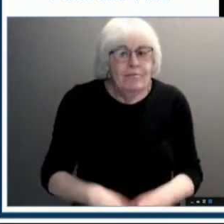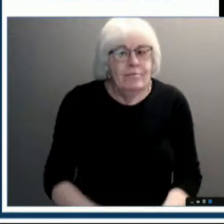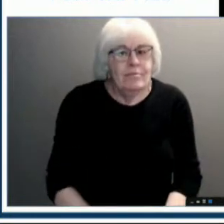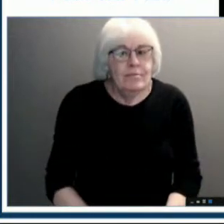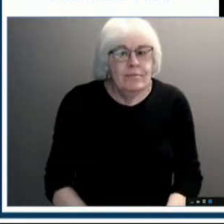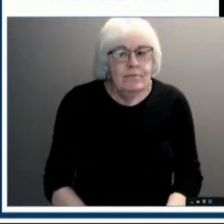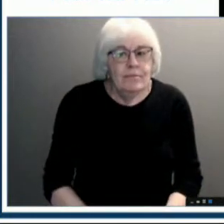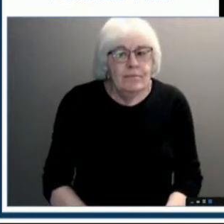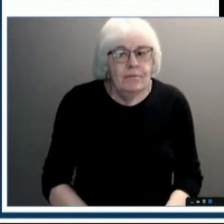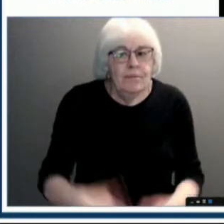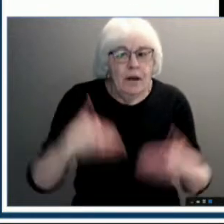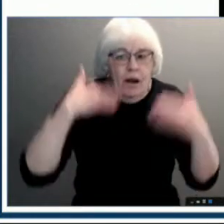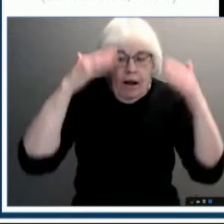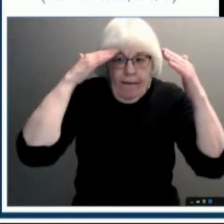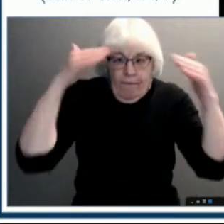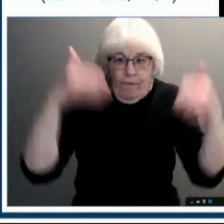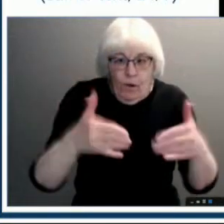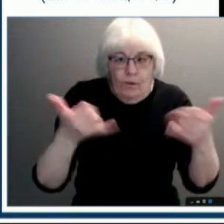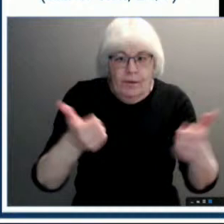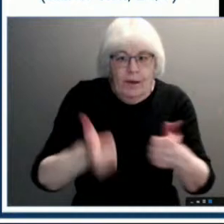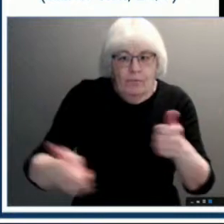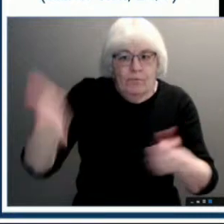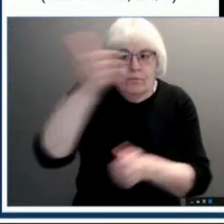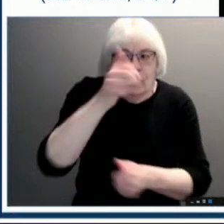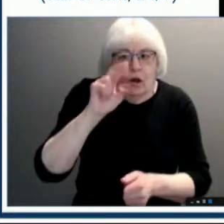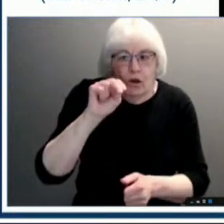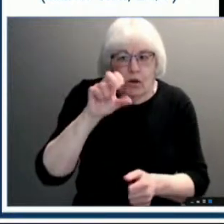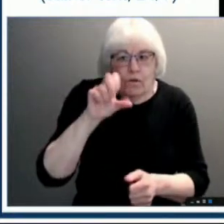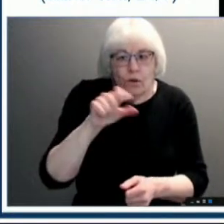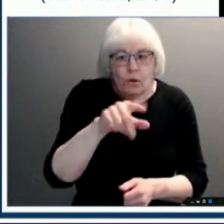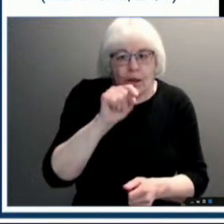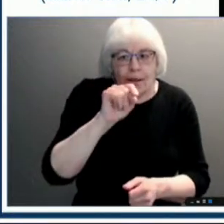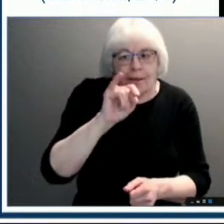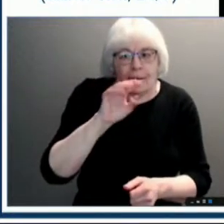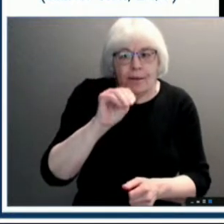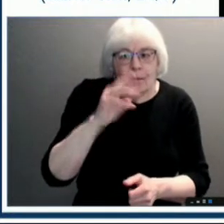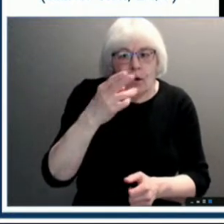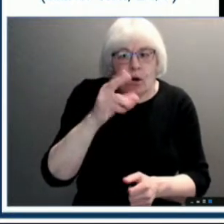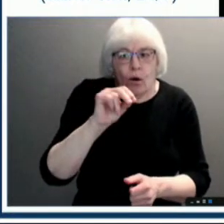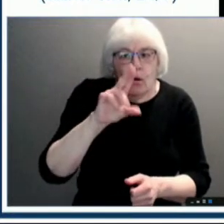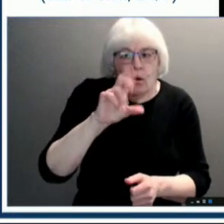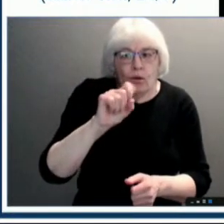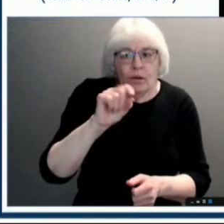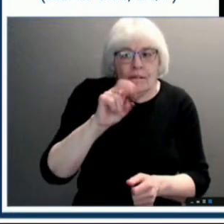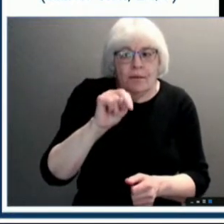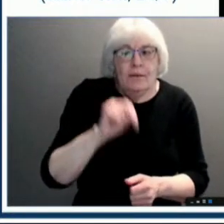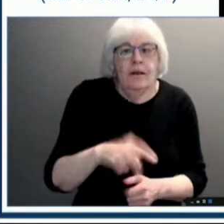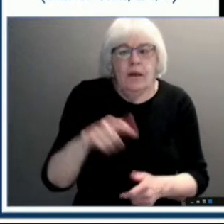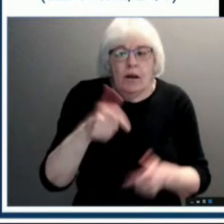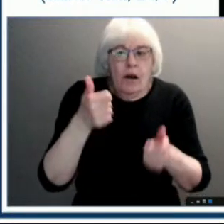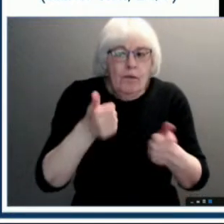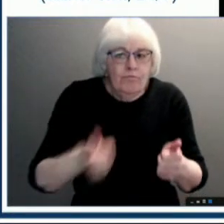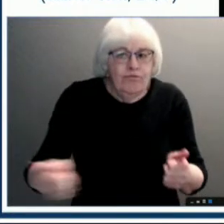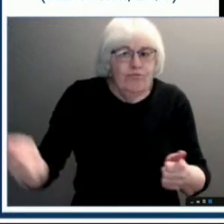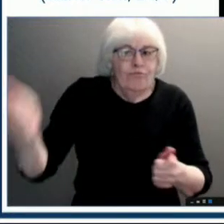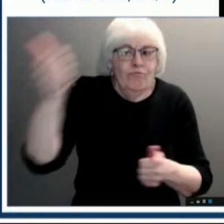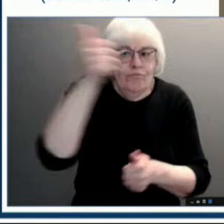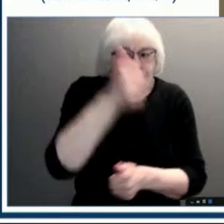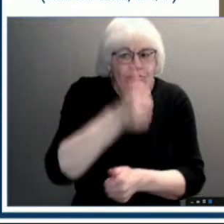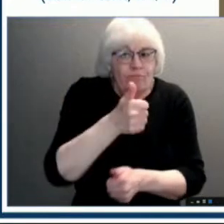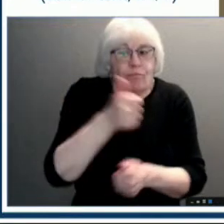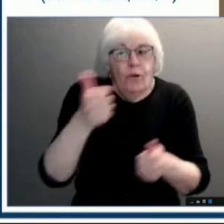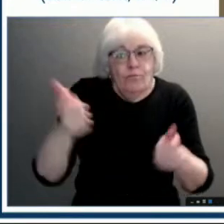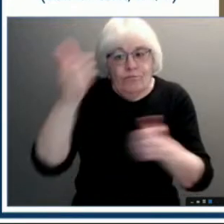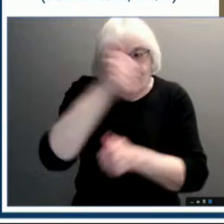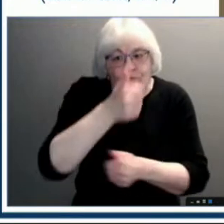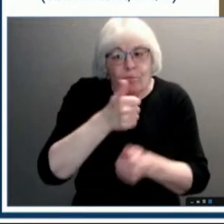of the Province of Nova Scotia, and Dr. Robert Strang, Chief Medical Officer of Health for Nova Scotia. Go ahead, Premier. Thank you, Marla.